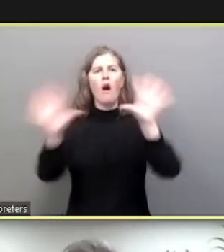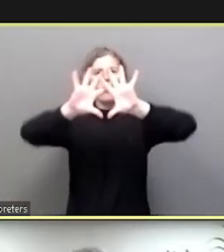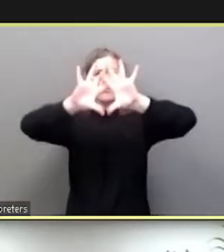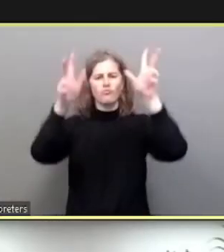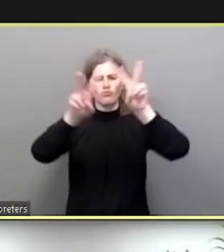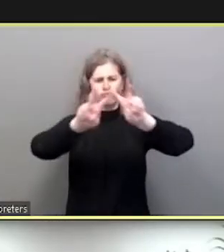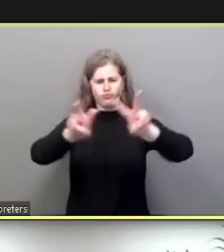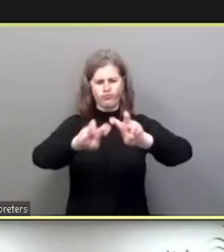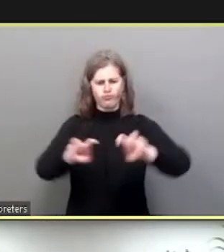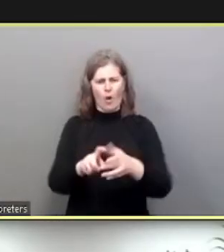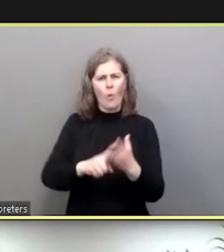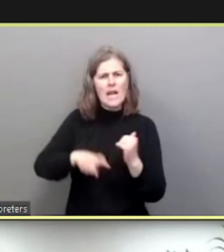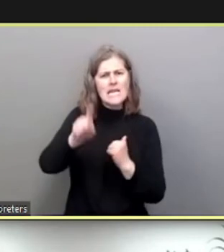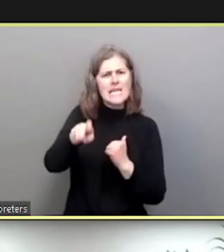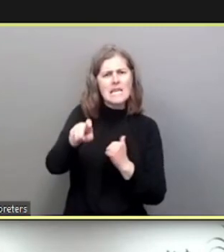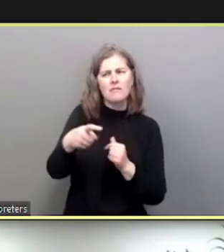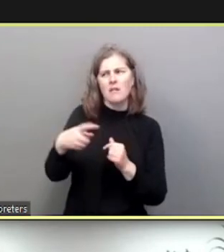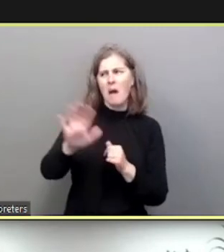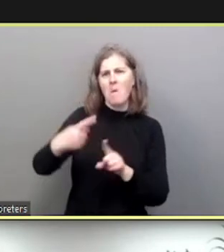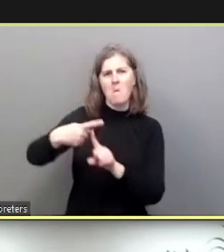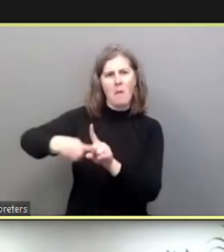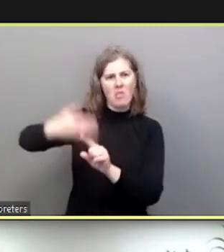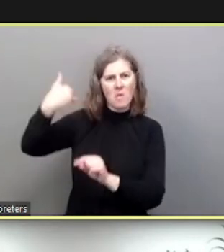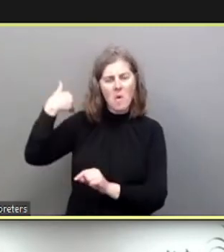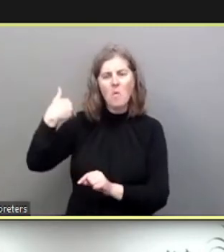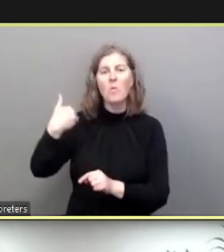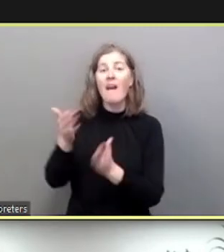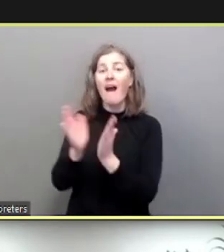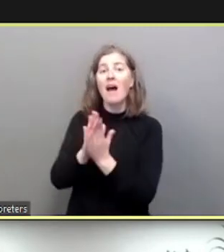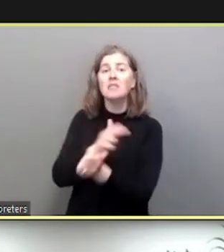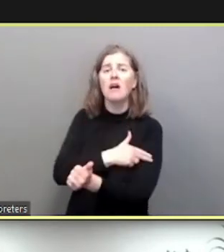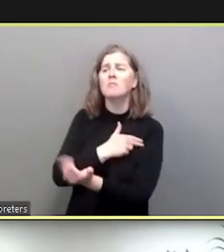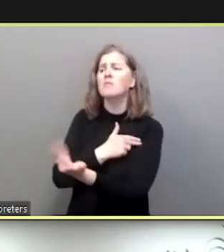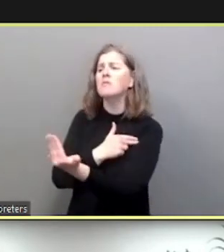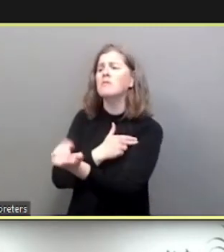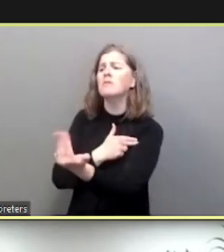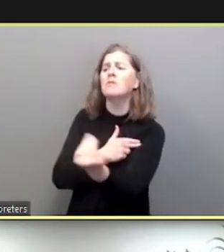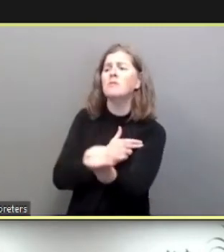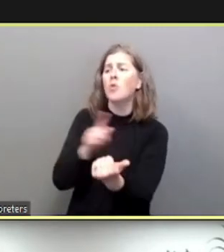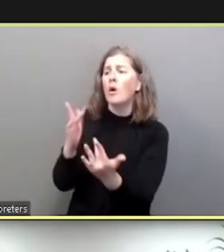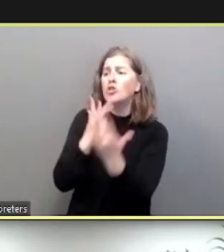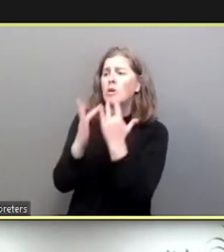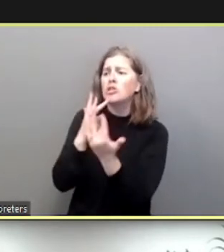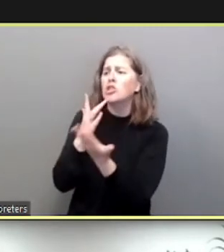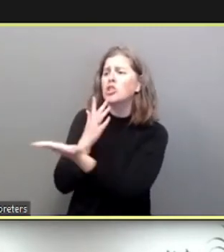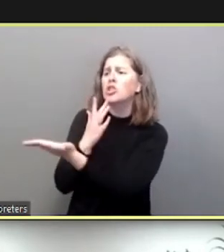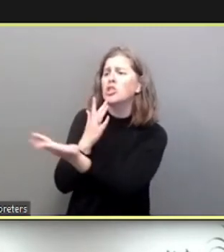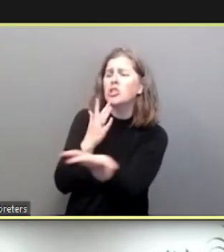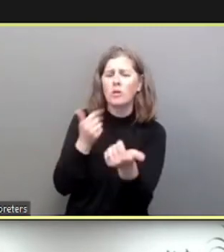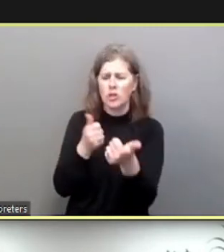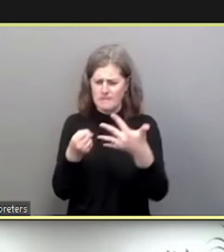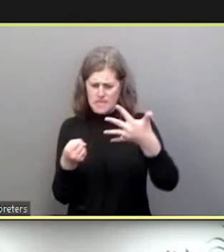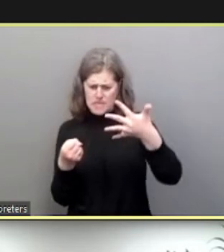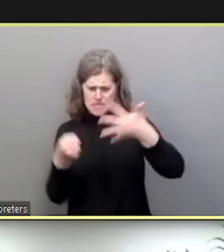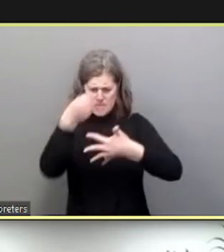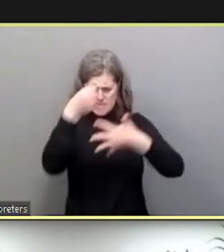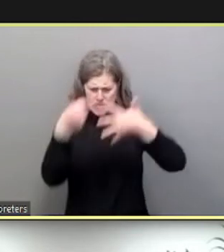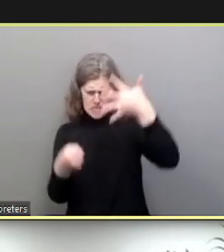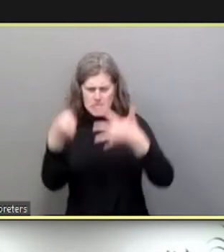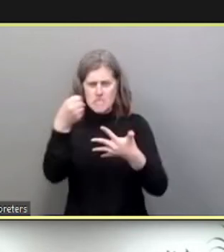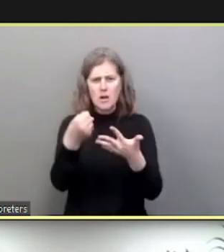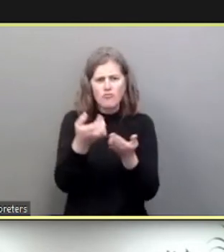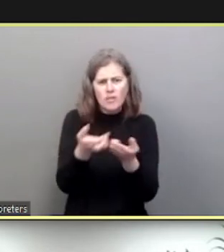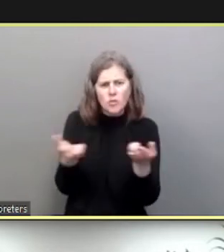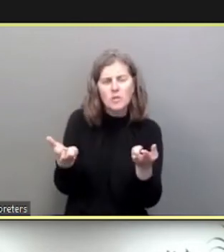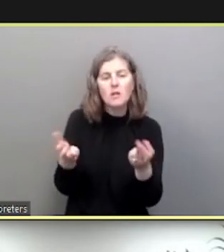of need about a month ago, asked all the hospitals to tell us how short they were, we tried to prioritize resources, but you